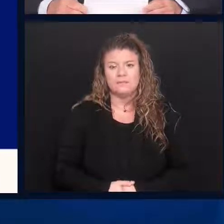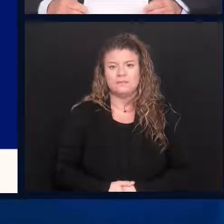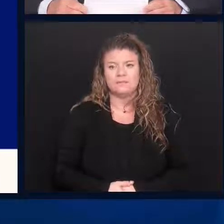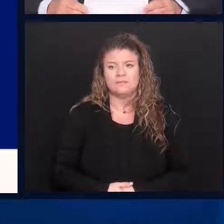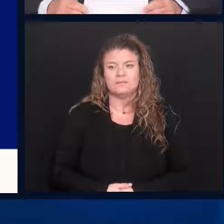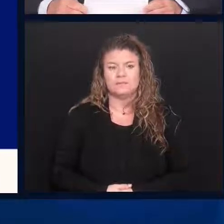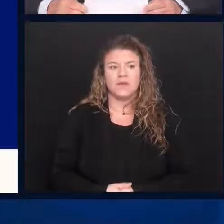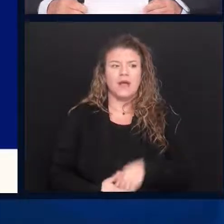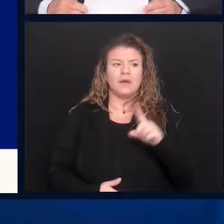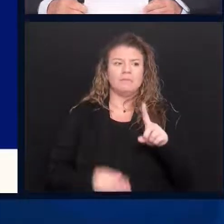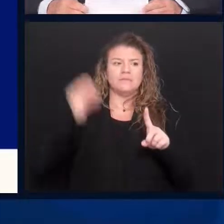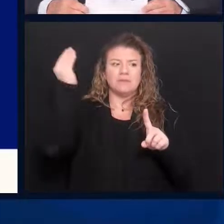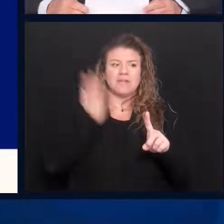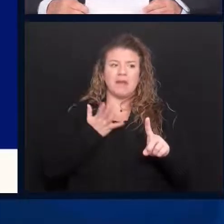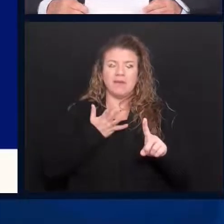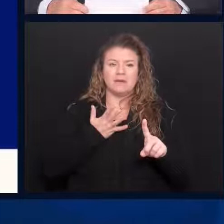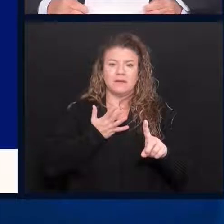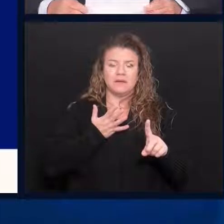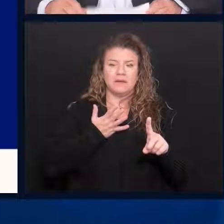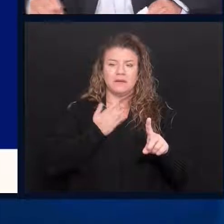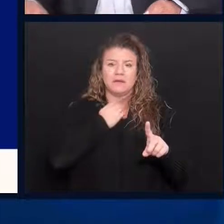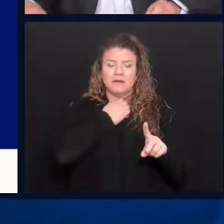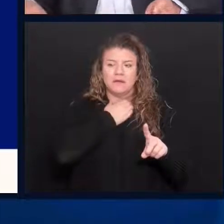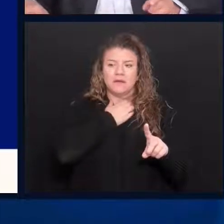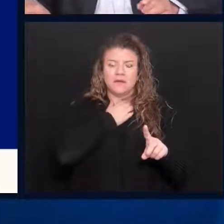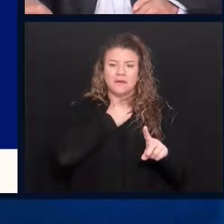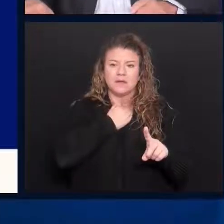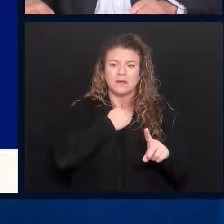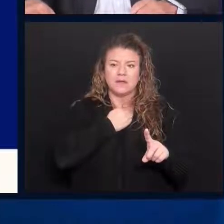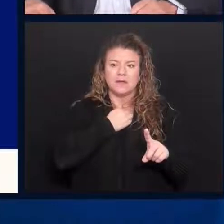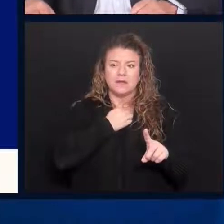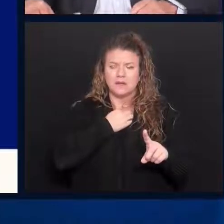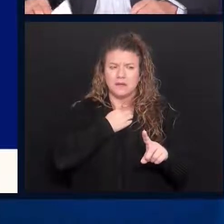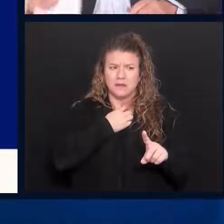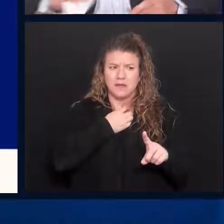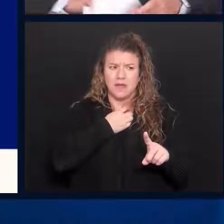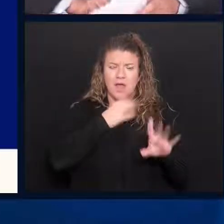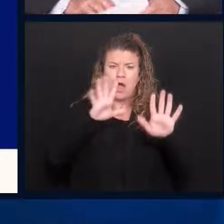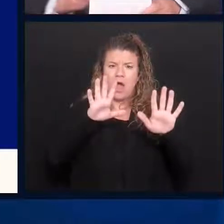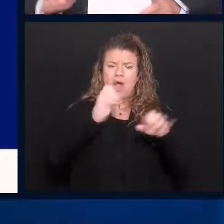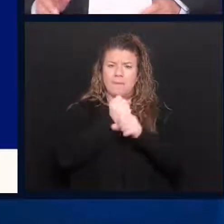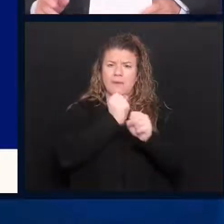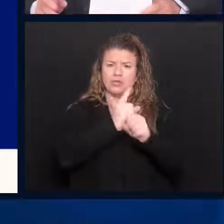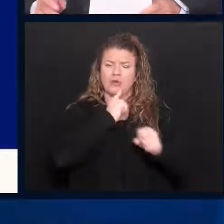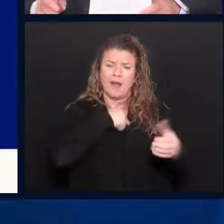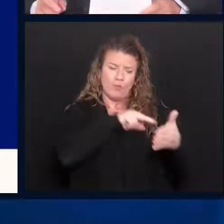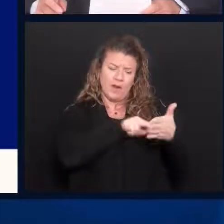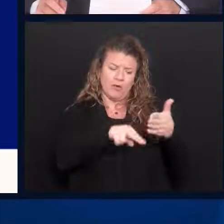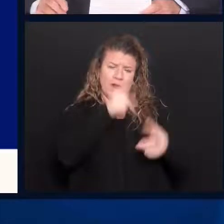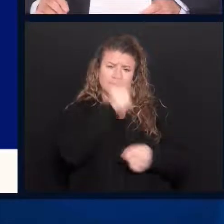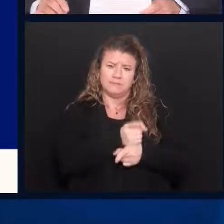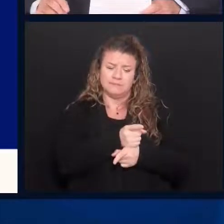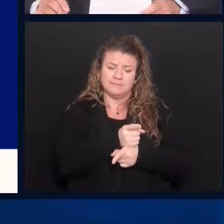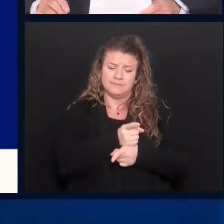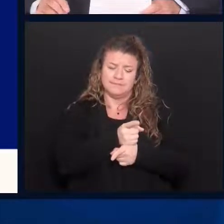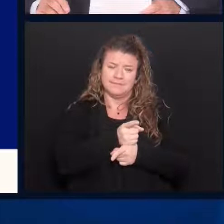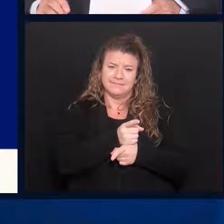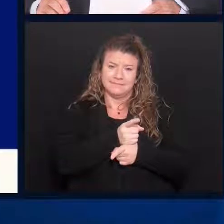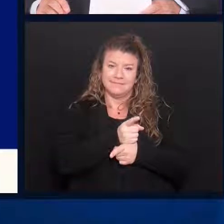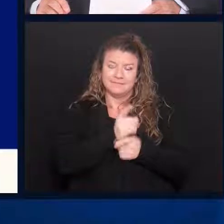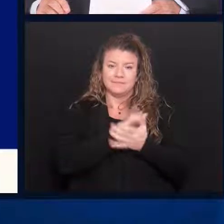I'm being told something here that am I reading this incorrectly? Hold on.